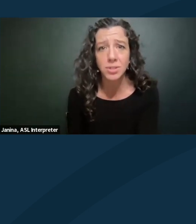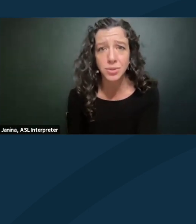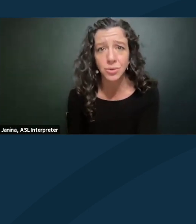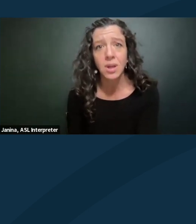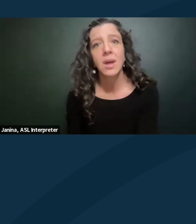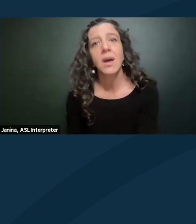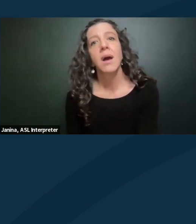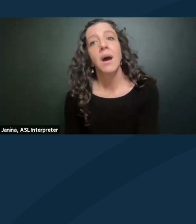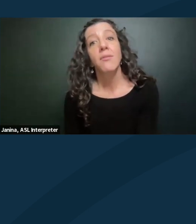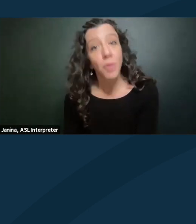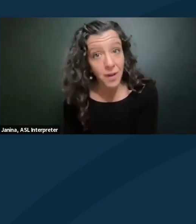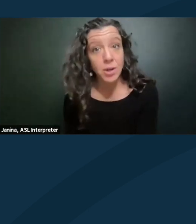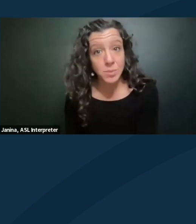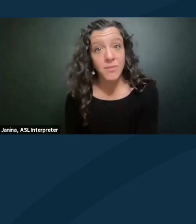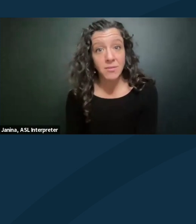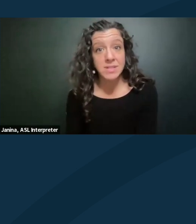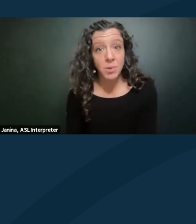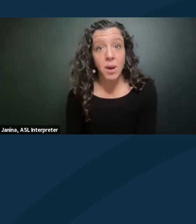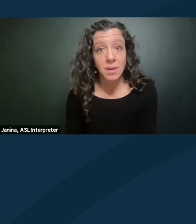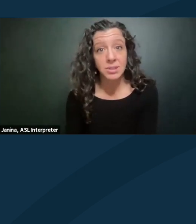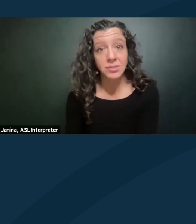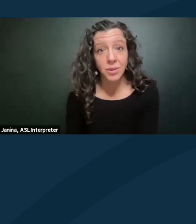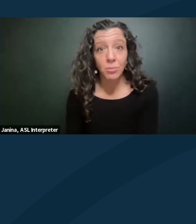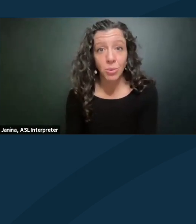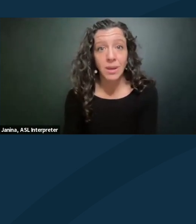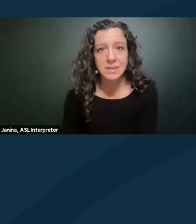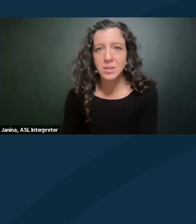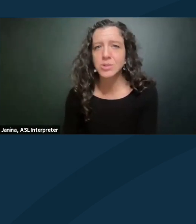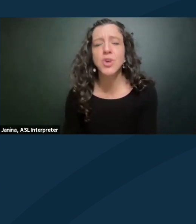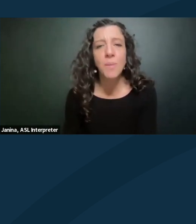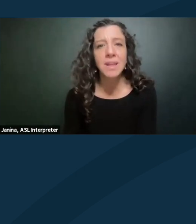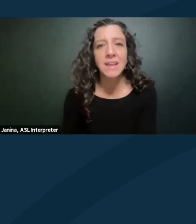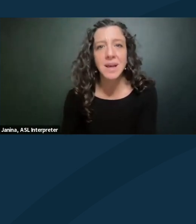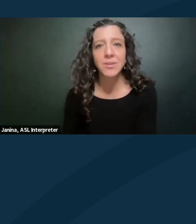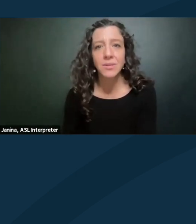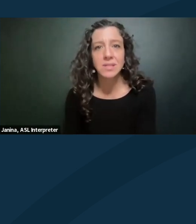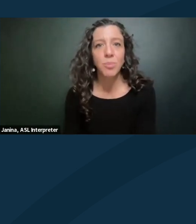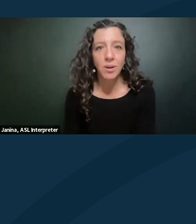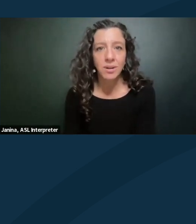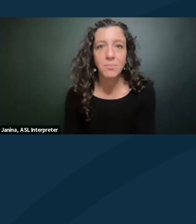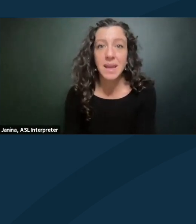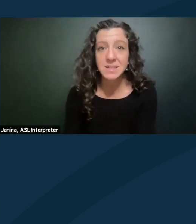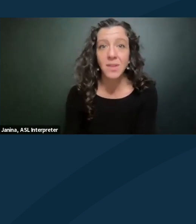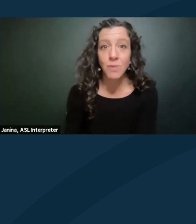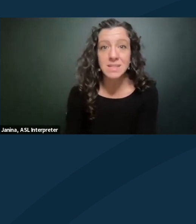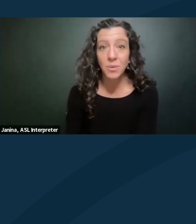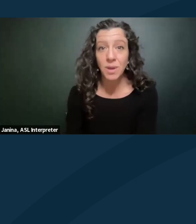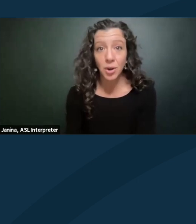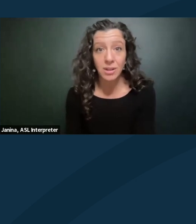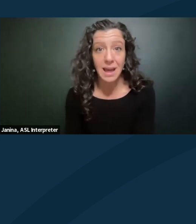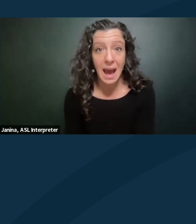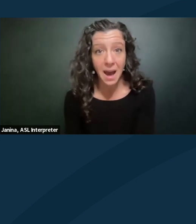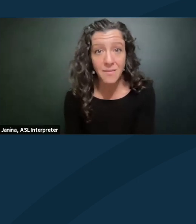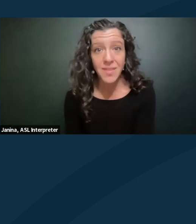part of a lawsuit for a failure to provide reasonable accommodations for their employees. There's so many things out there that's important based on the rights